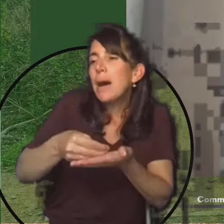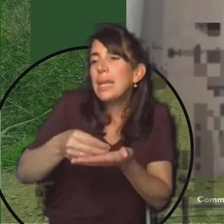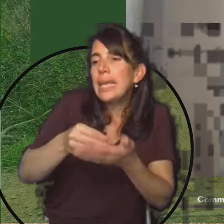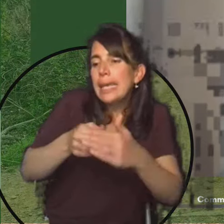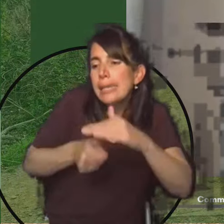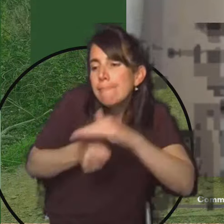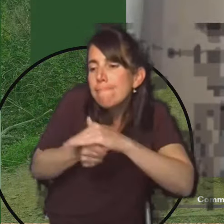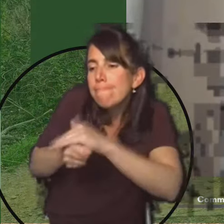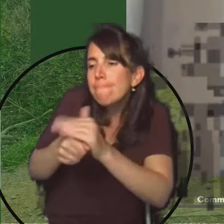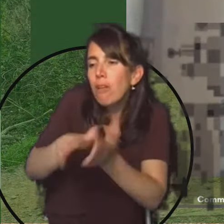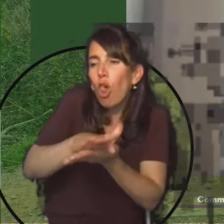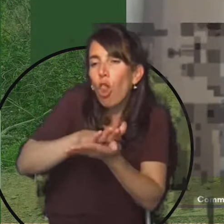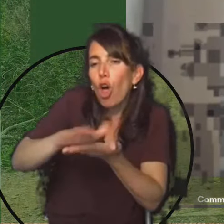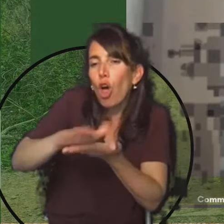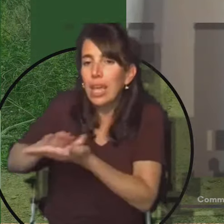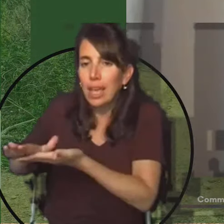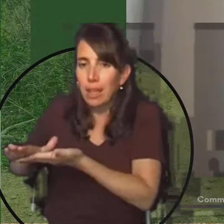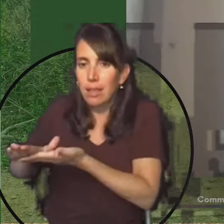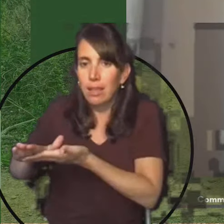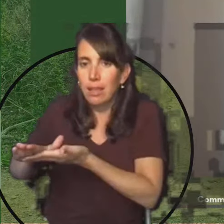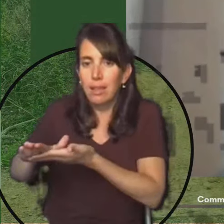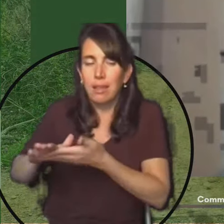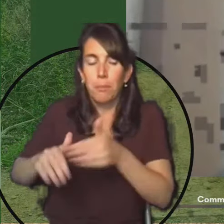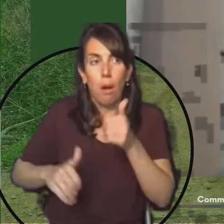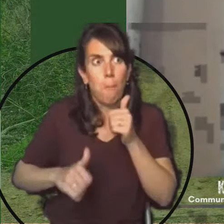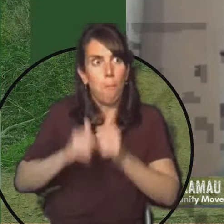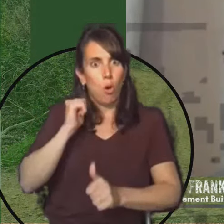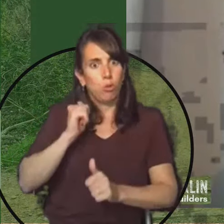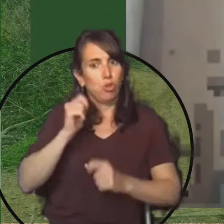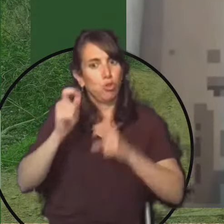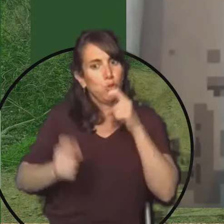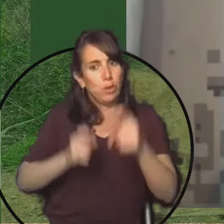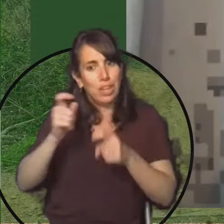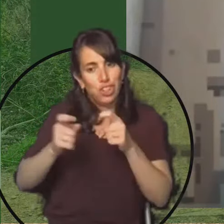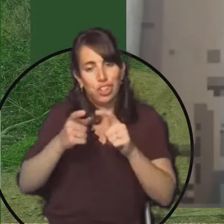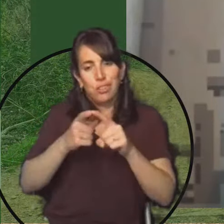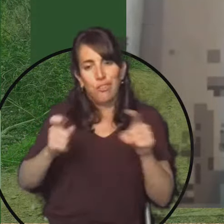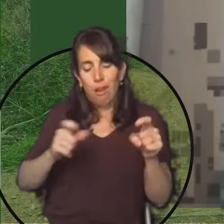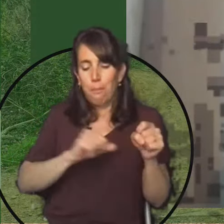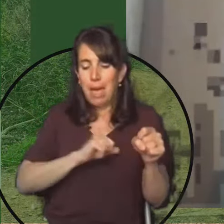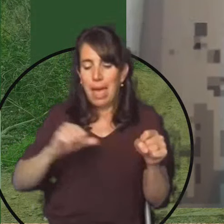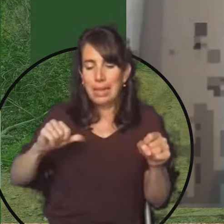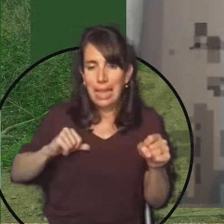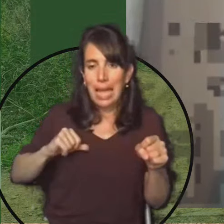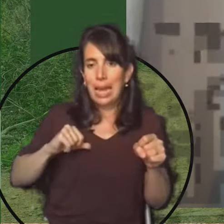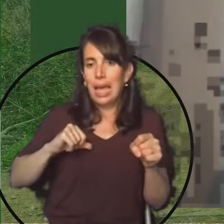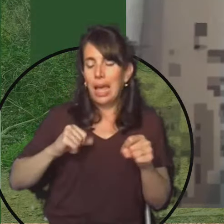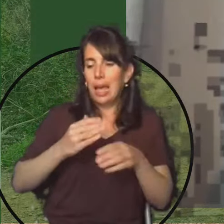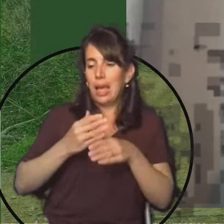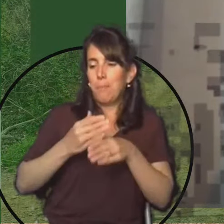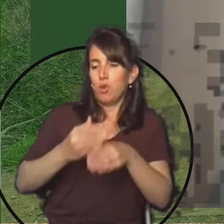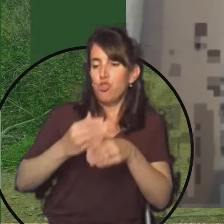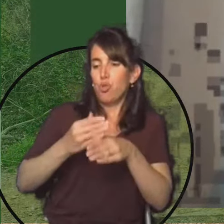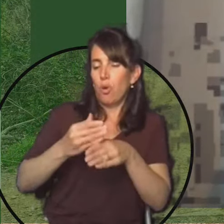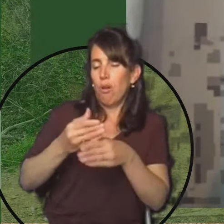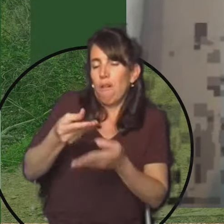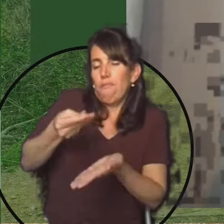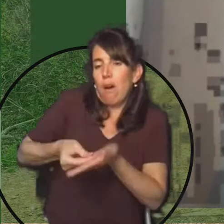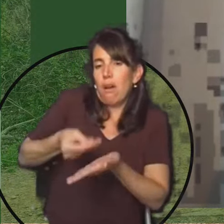aid. The overwhelming majority of donations that the Atlanta Mutual Fund receives is